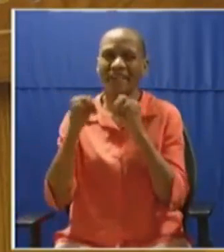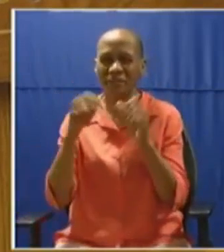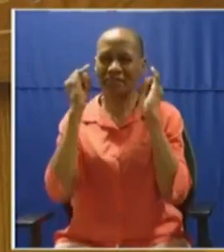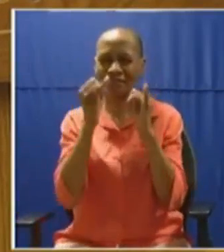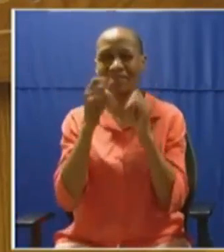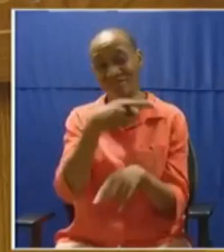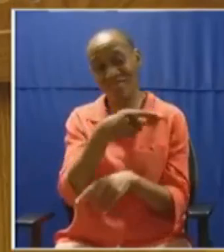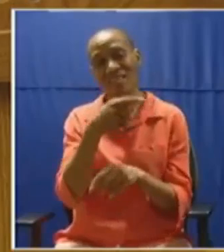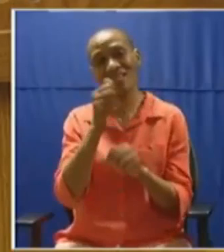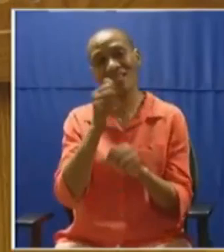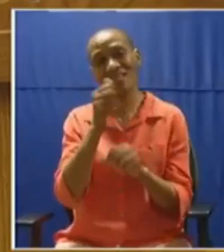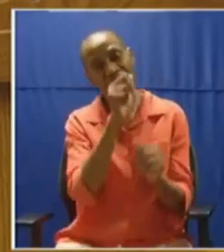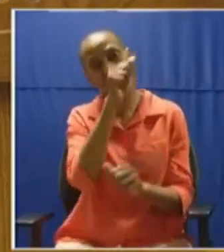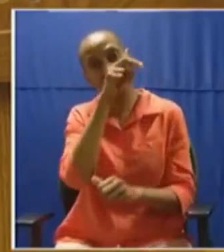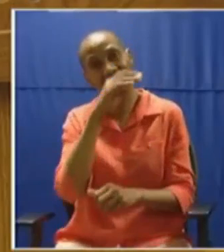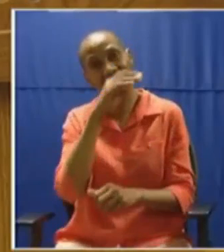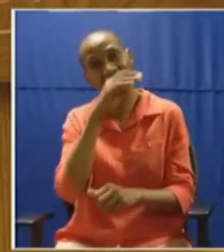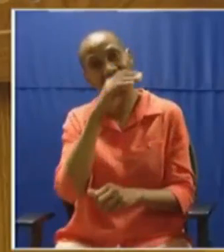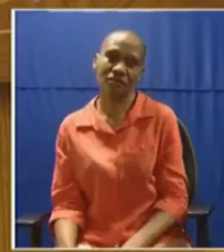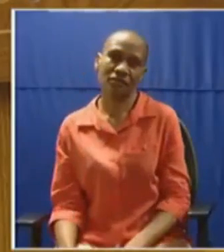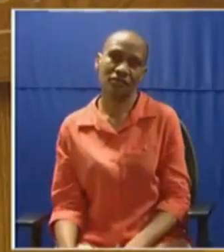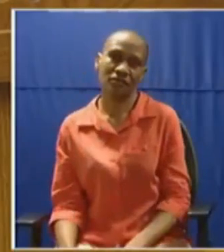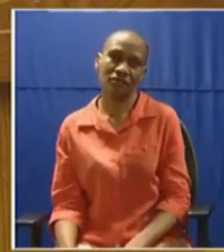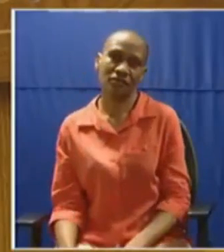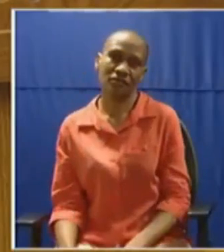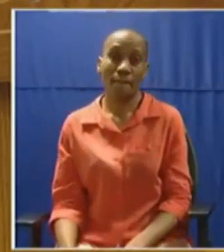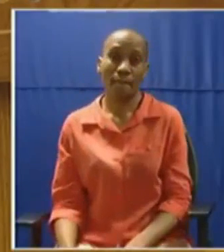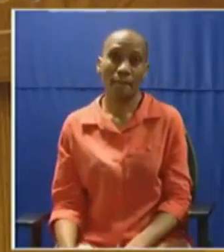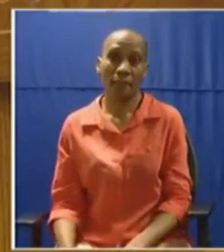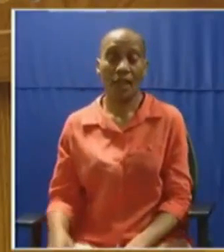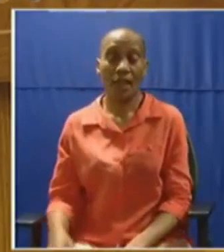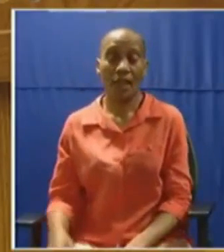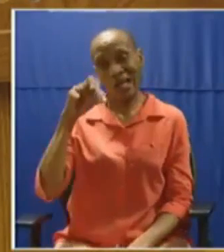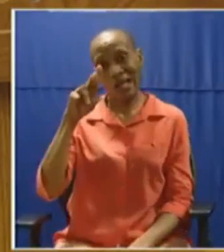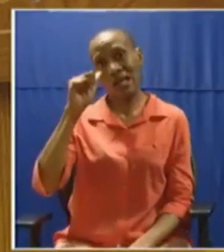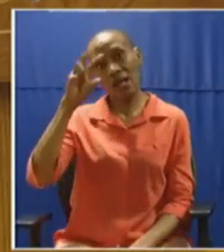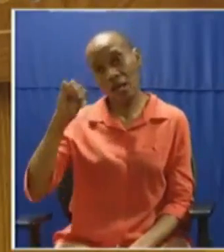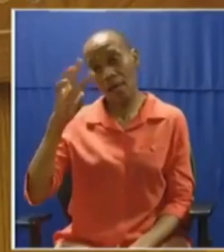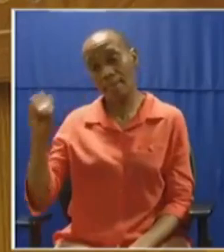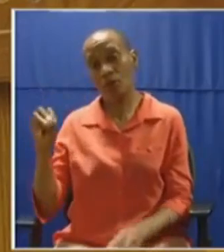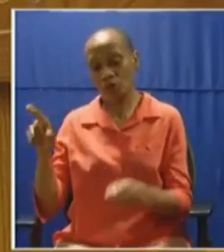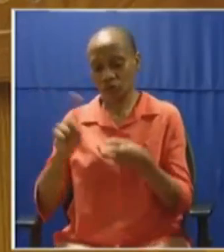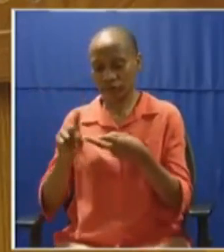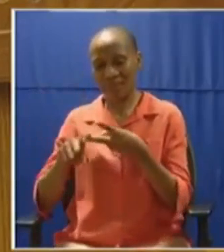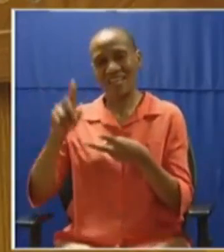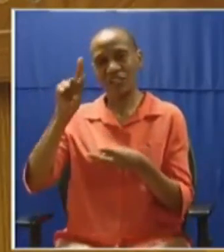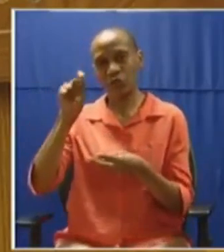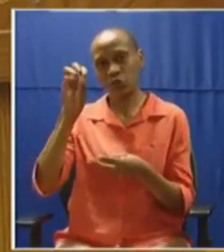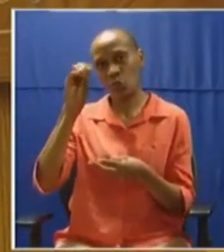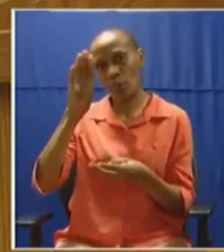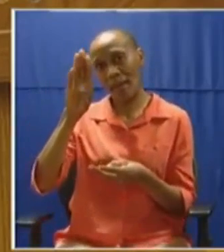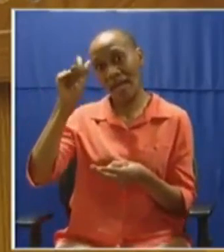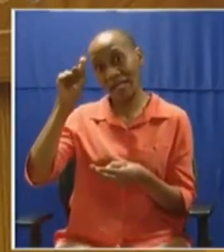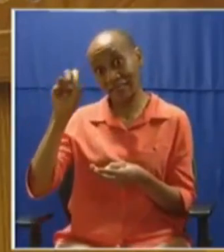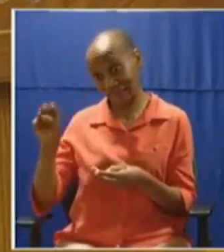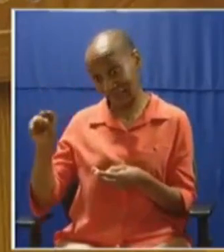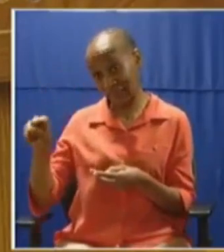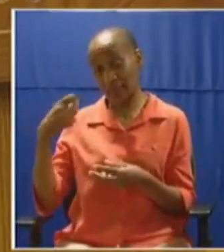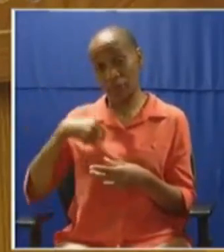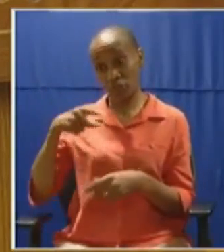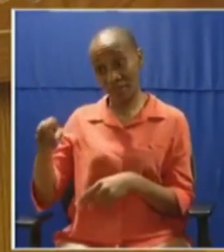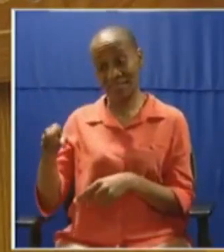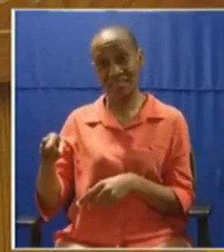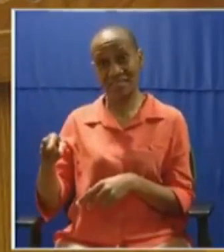corruption. In Fetagamo, Greater Tubatse municipality, for example, the municipality is in all